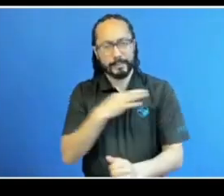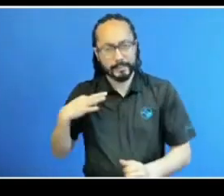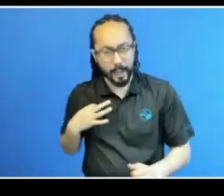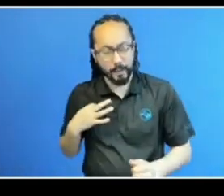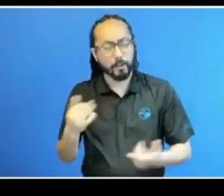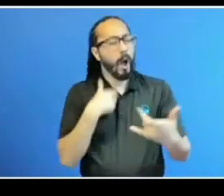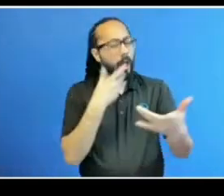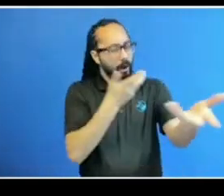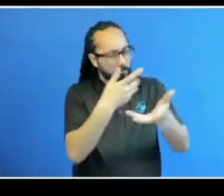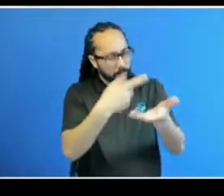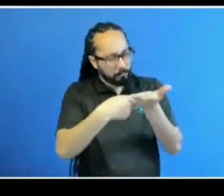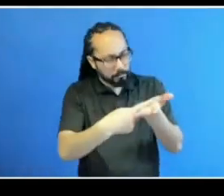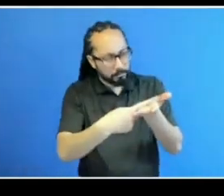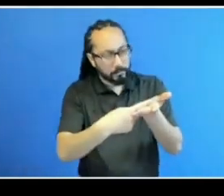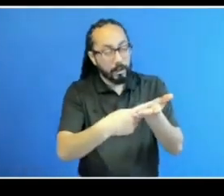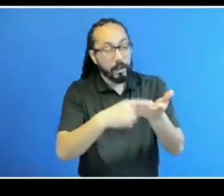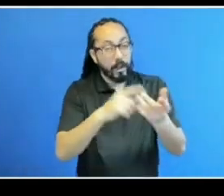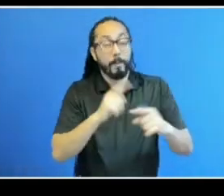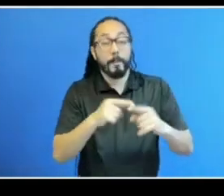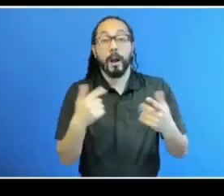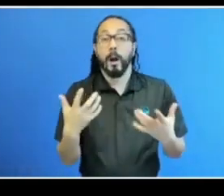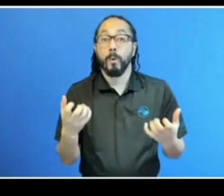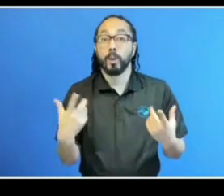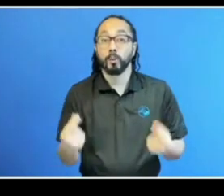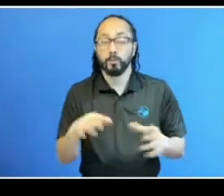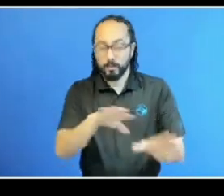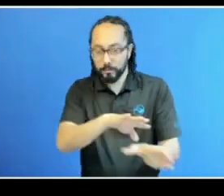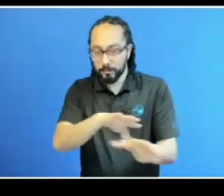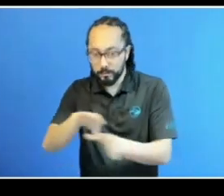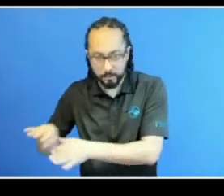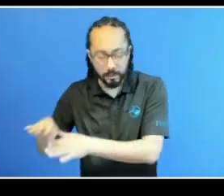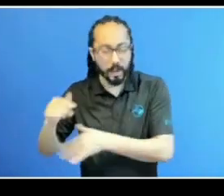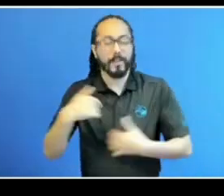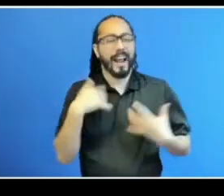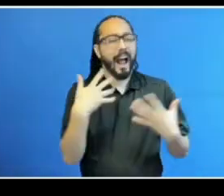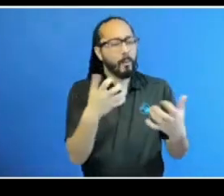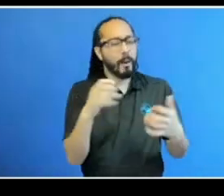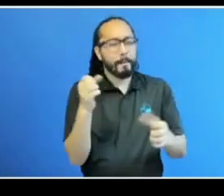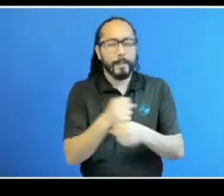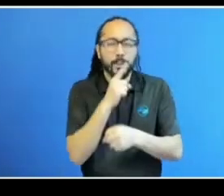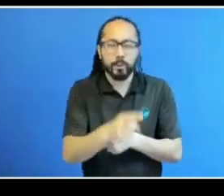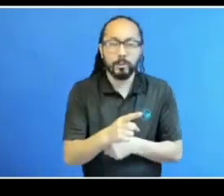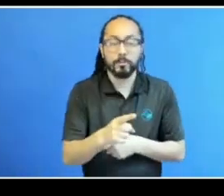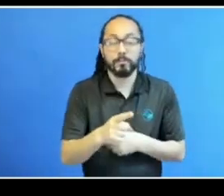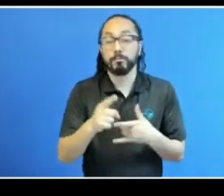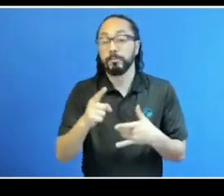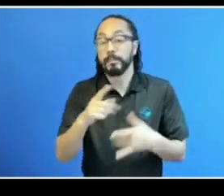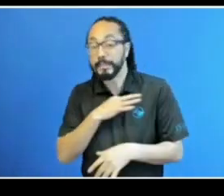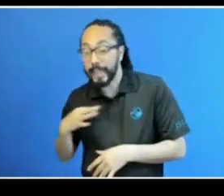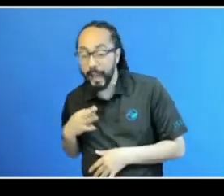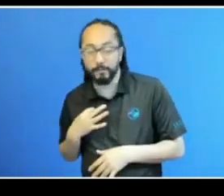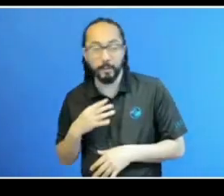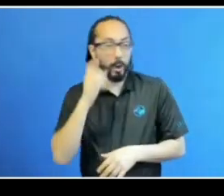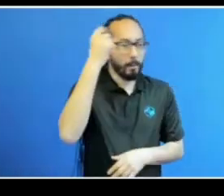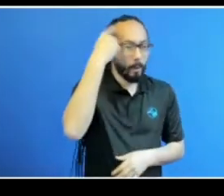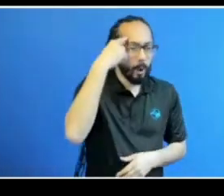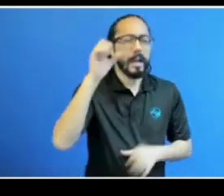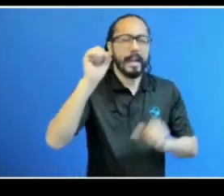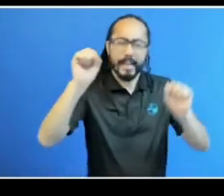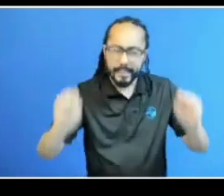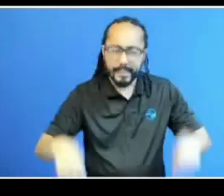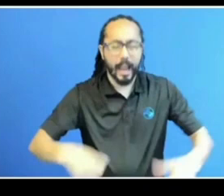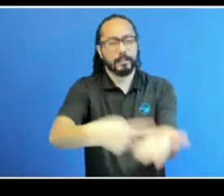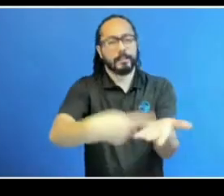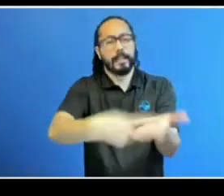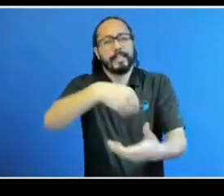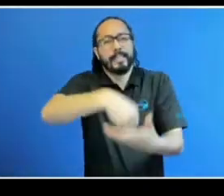to hold space for employers and organizations to bring forth these conversations in the workplace, because I find they're